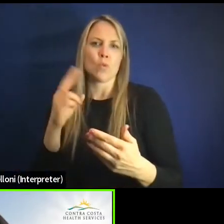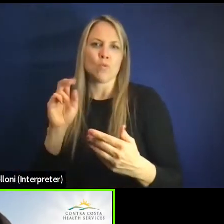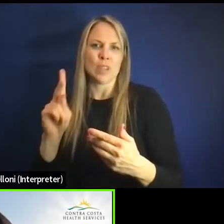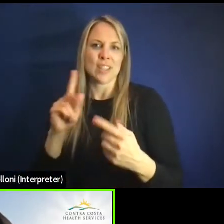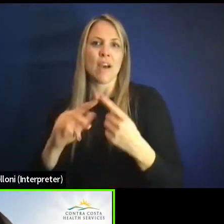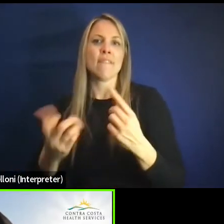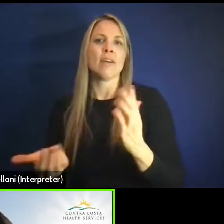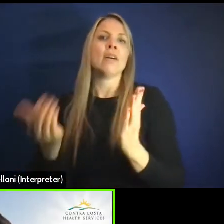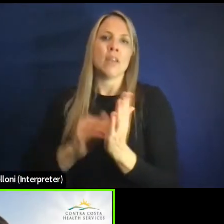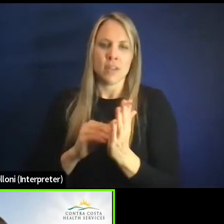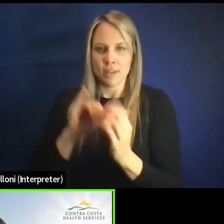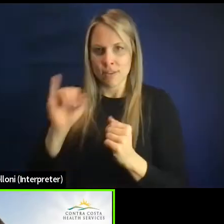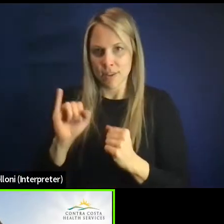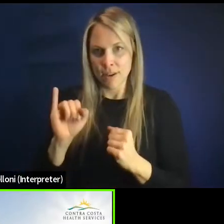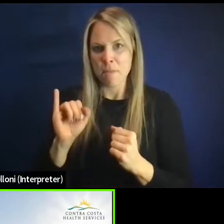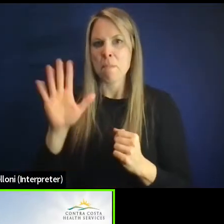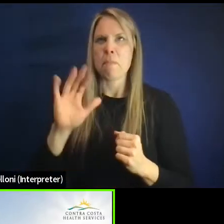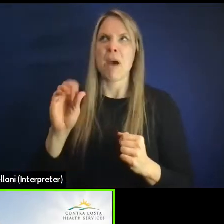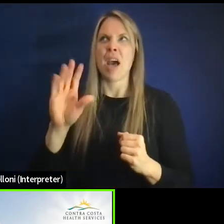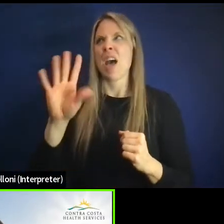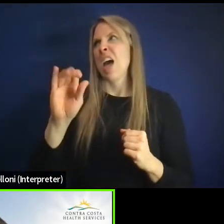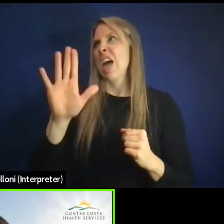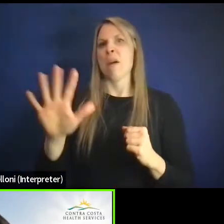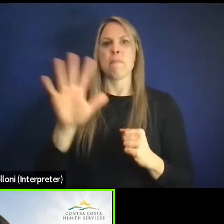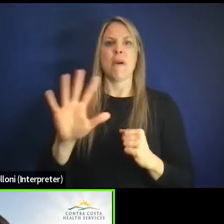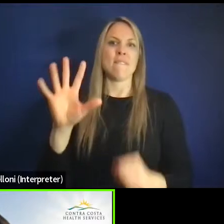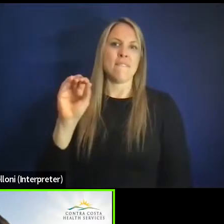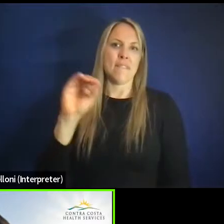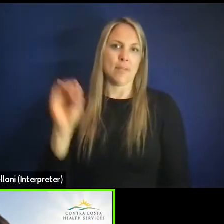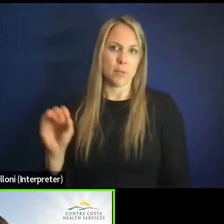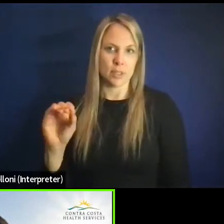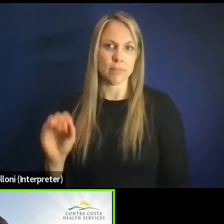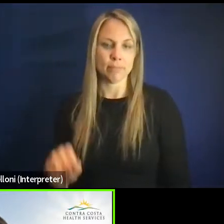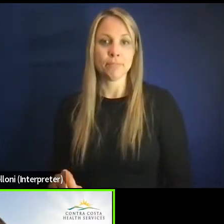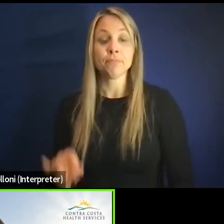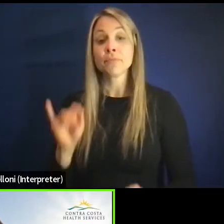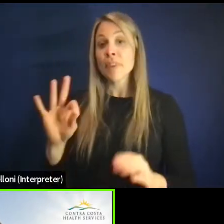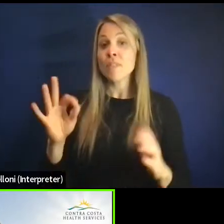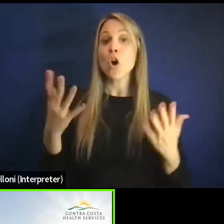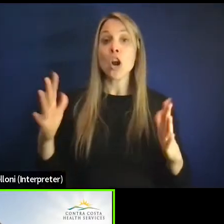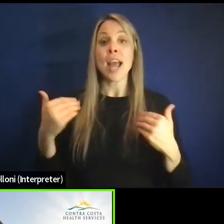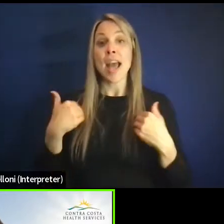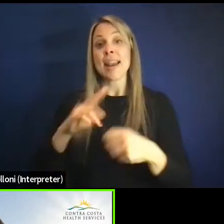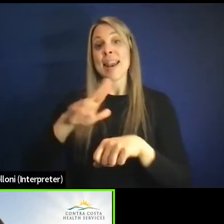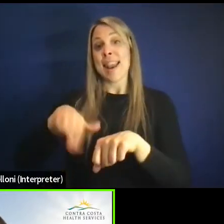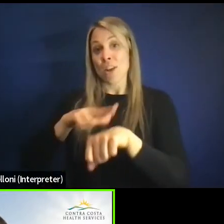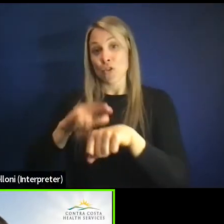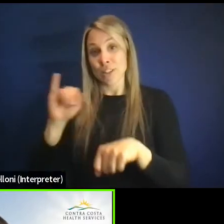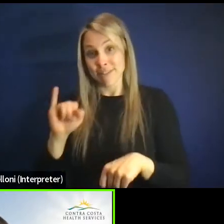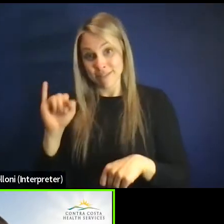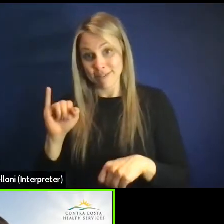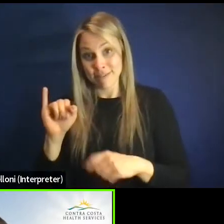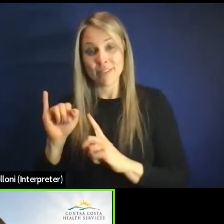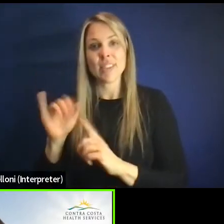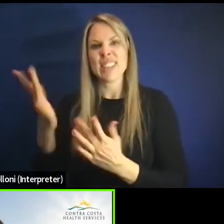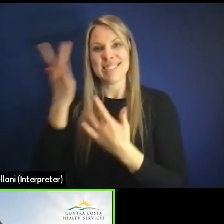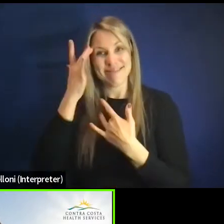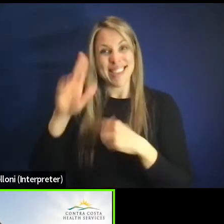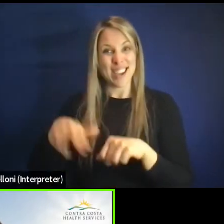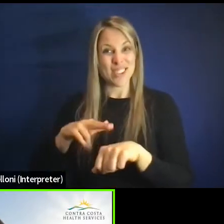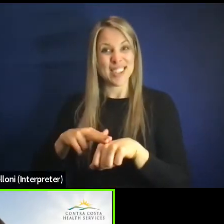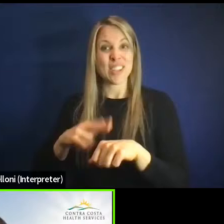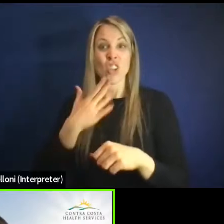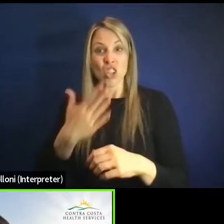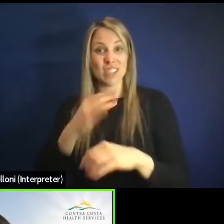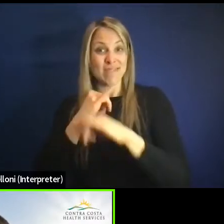reinfection by at least 50%. So if you've had a natural infection, it's still a really good